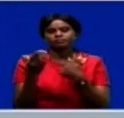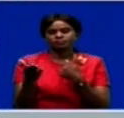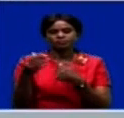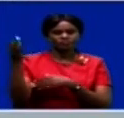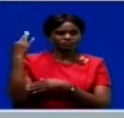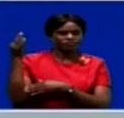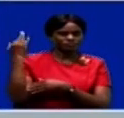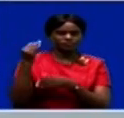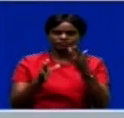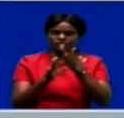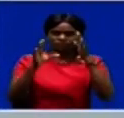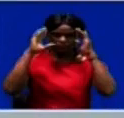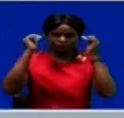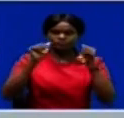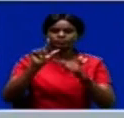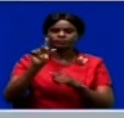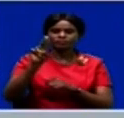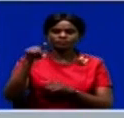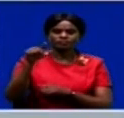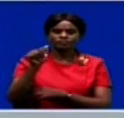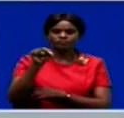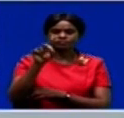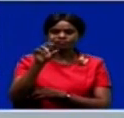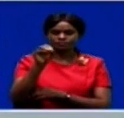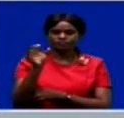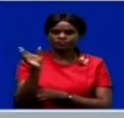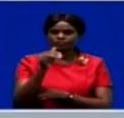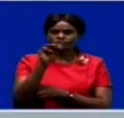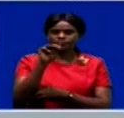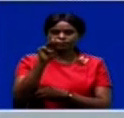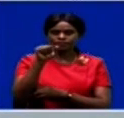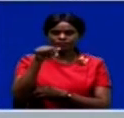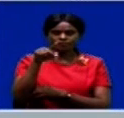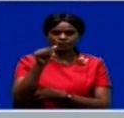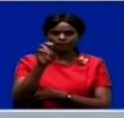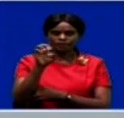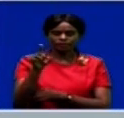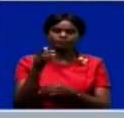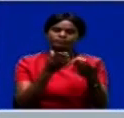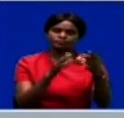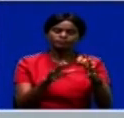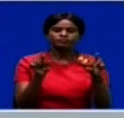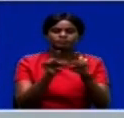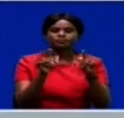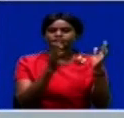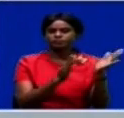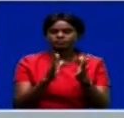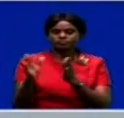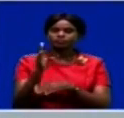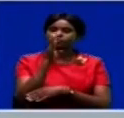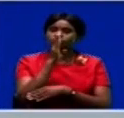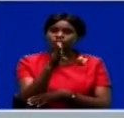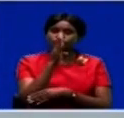Former Vice President Lupando Mwape has died. A multi-sectoral mission to Zambia organized by